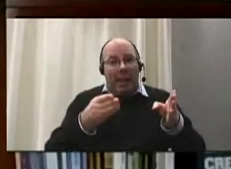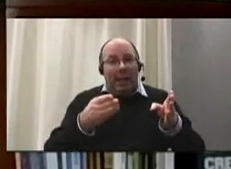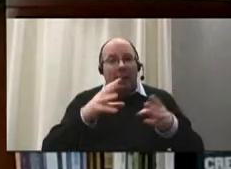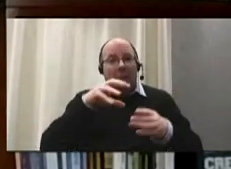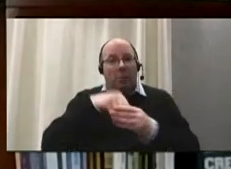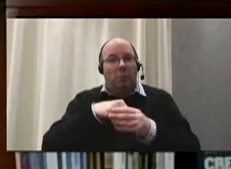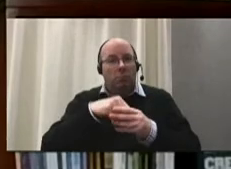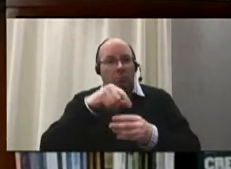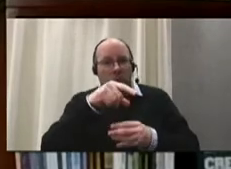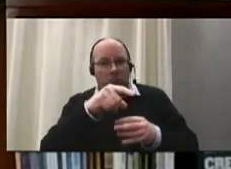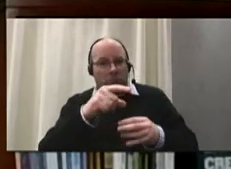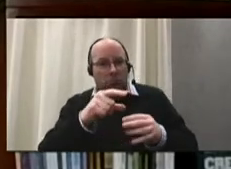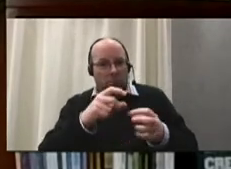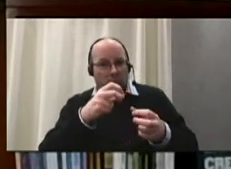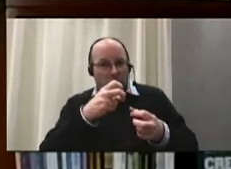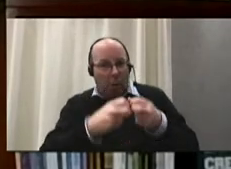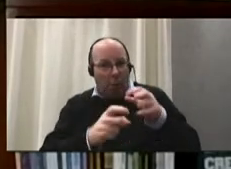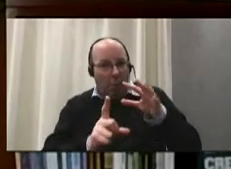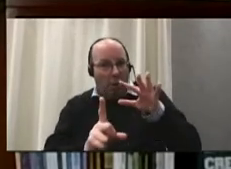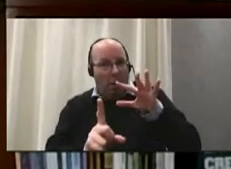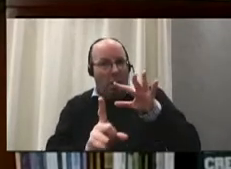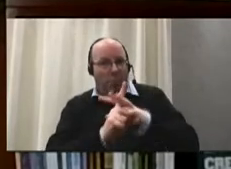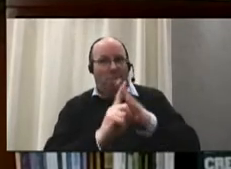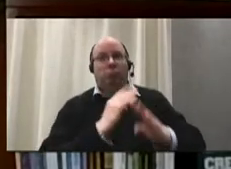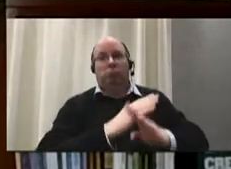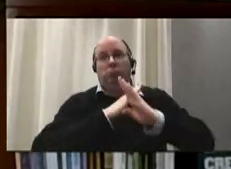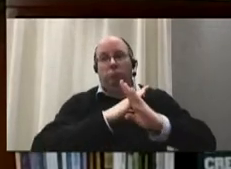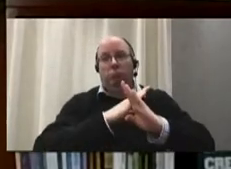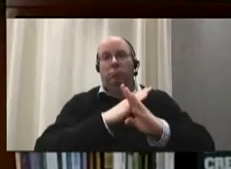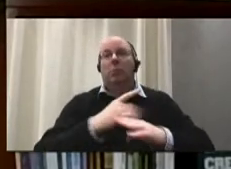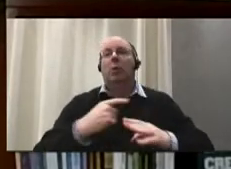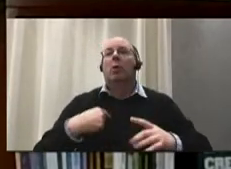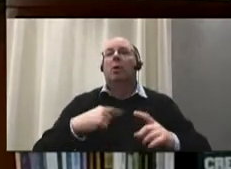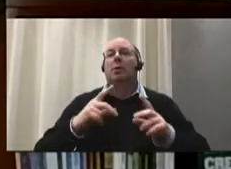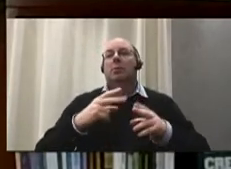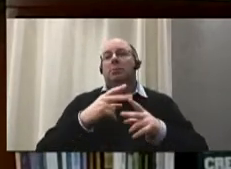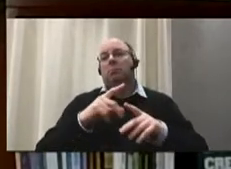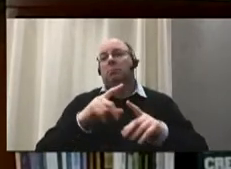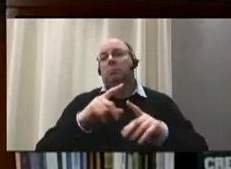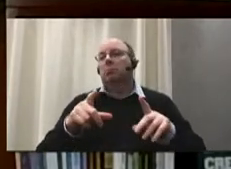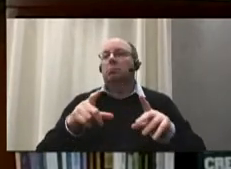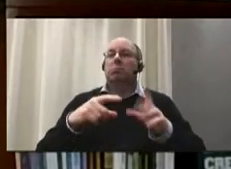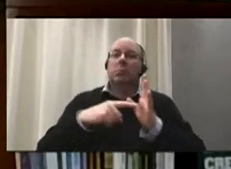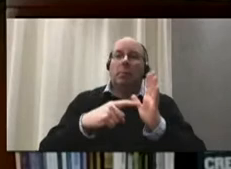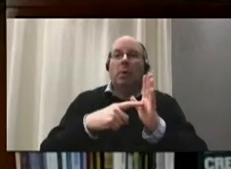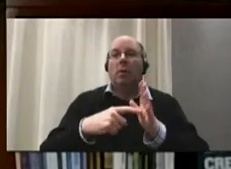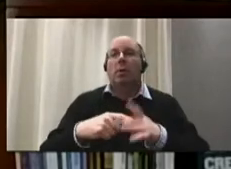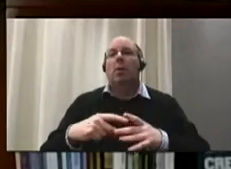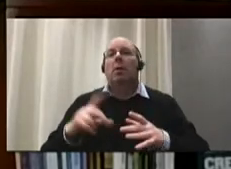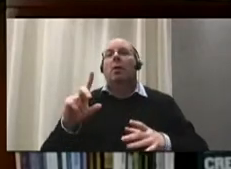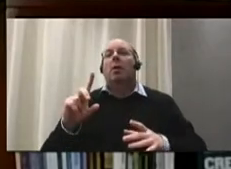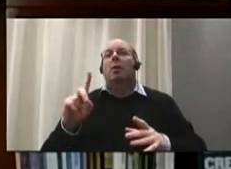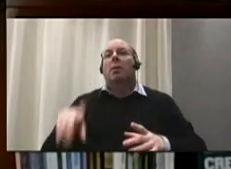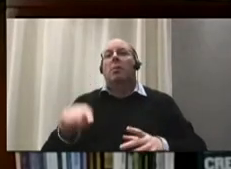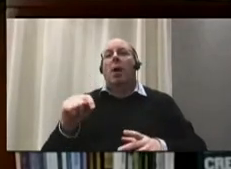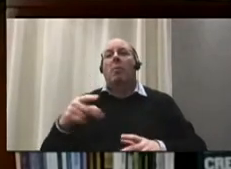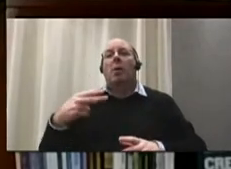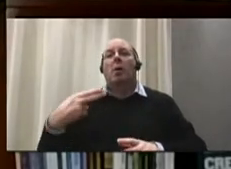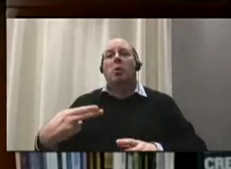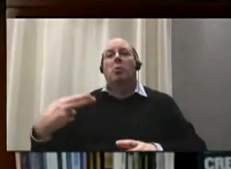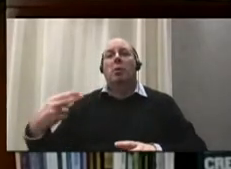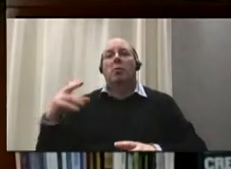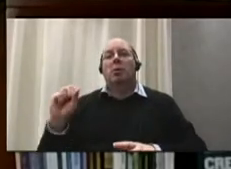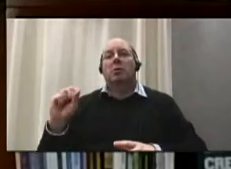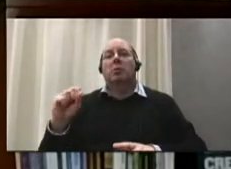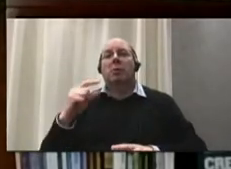school, we are providing the rapid tests in partnership with the Department of Health and Human Services, and I've asked County Council to continue to support the Department